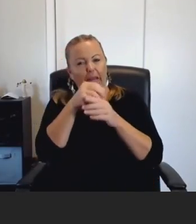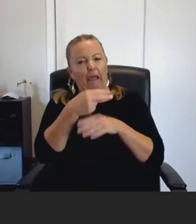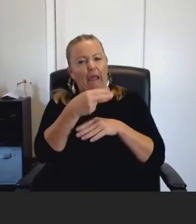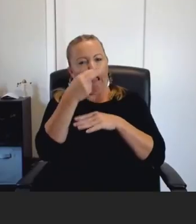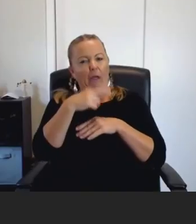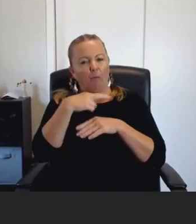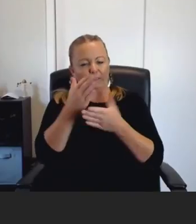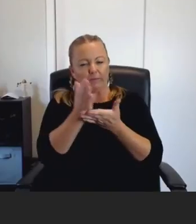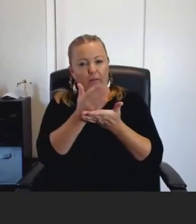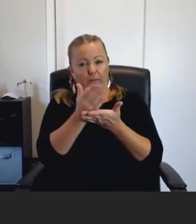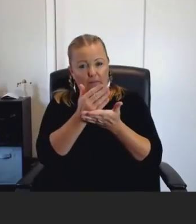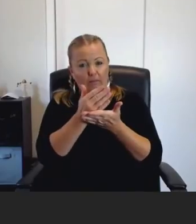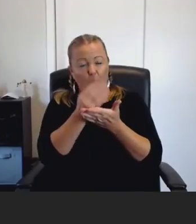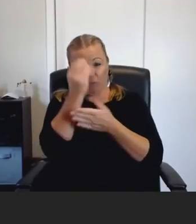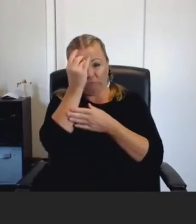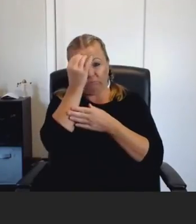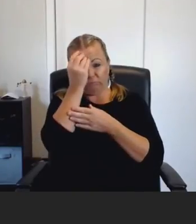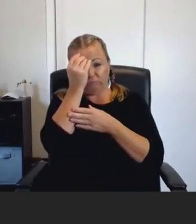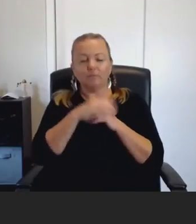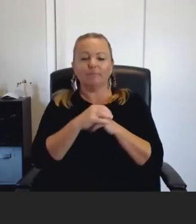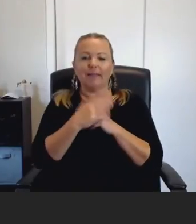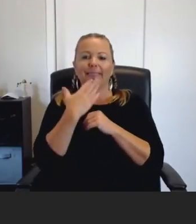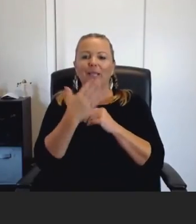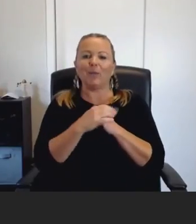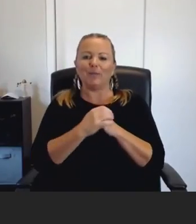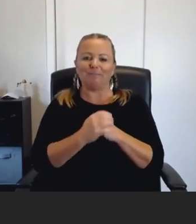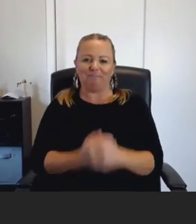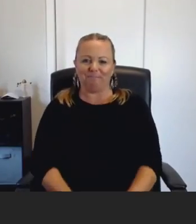categories. Thank you.